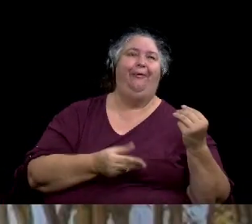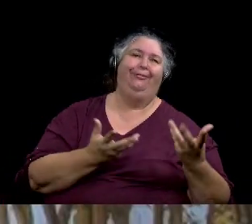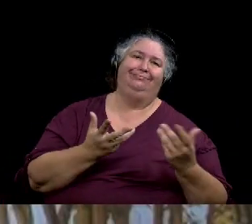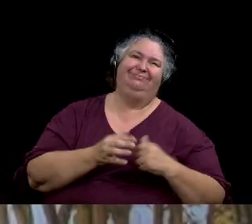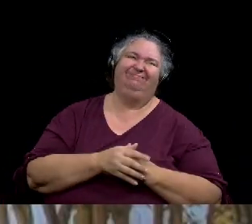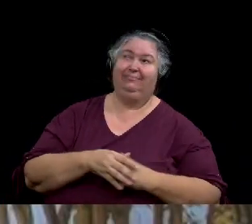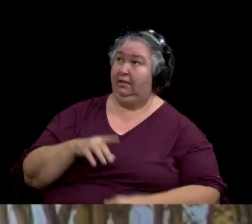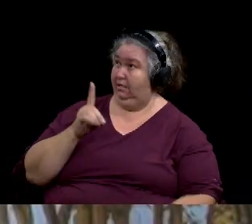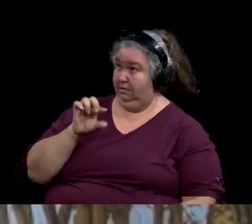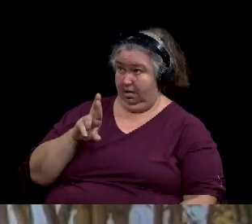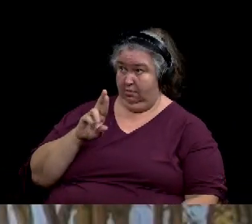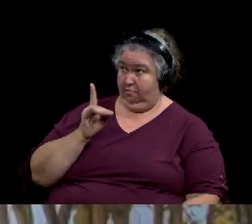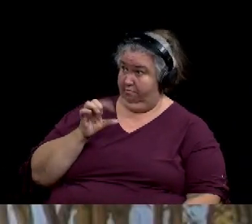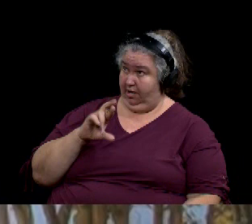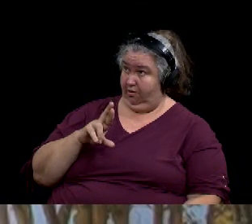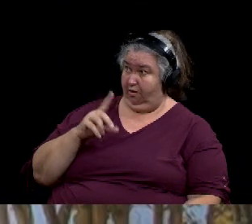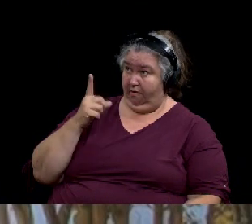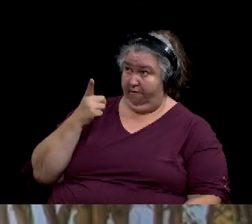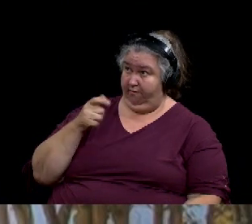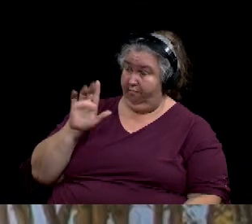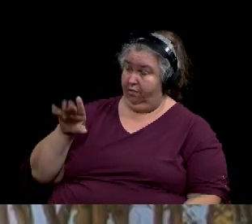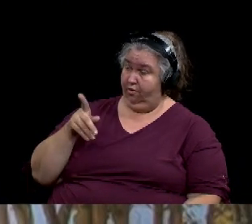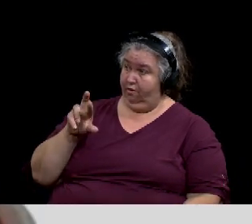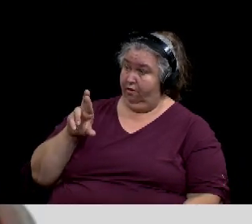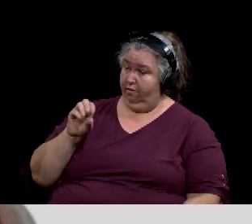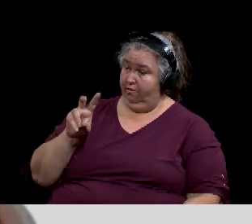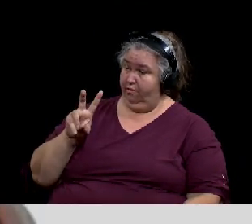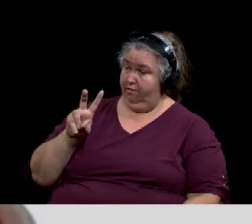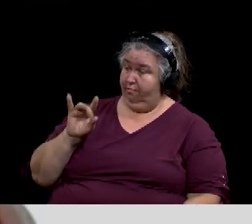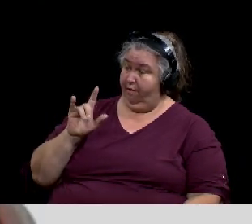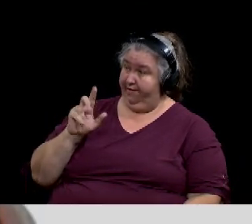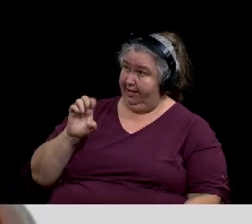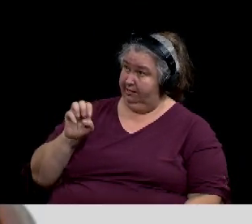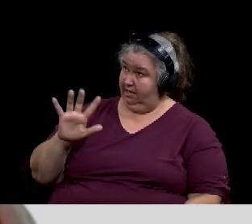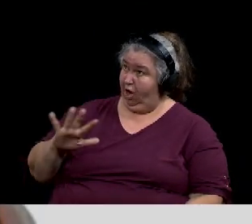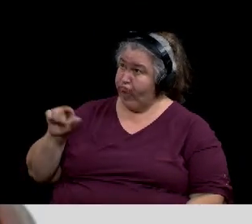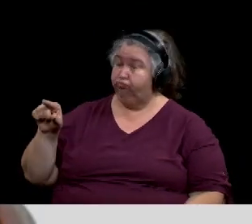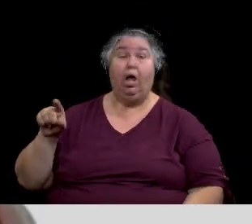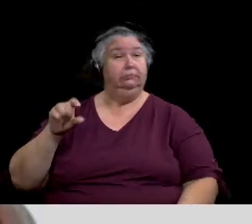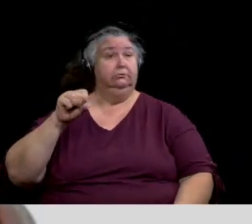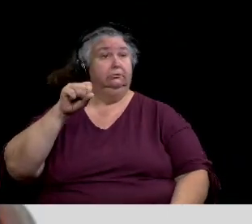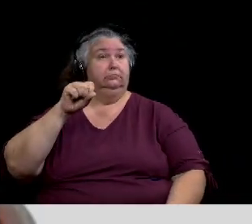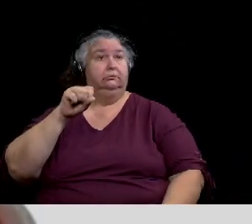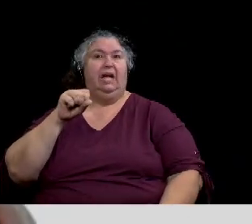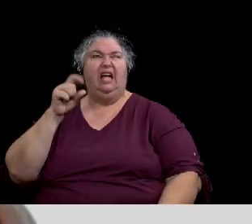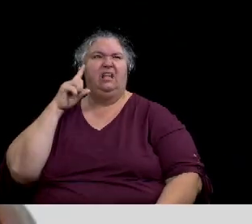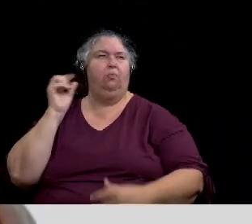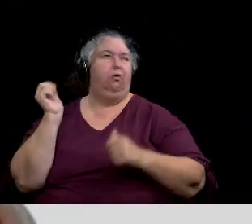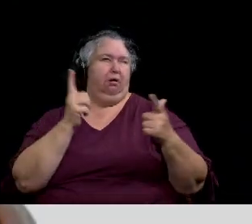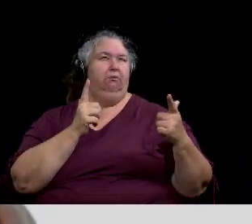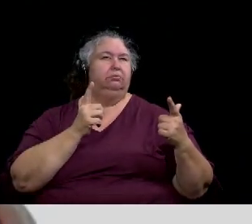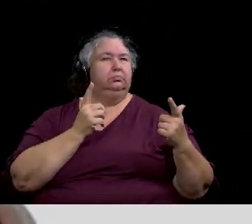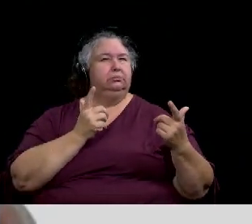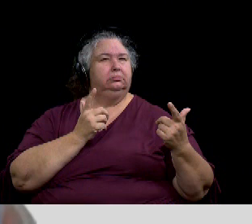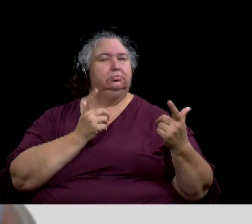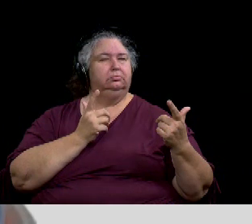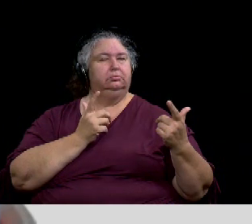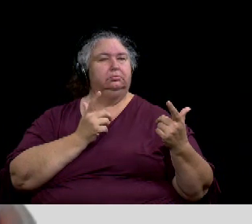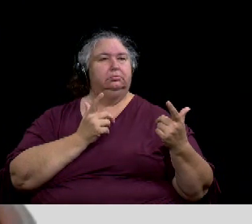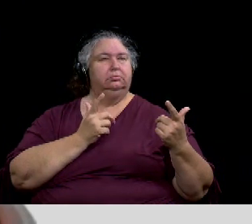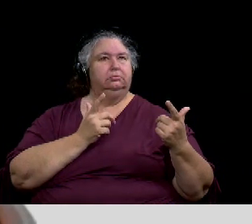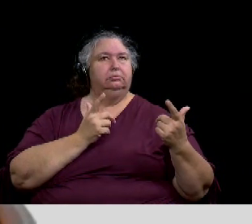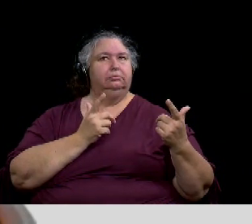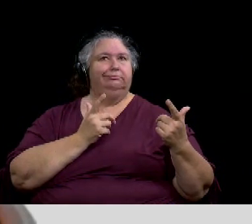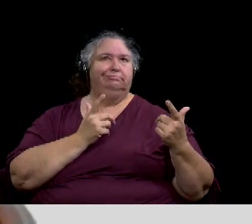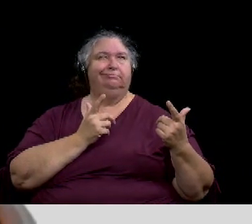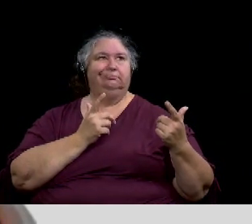speak to it from Providence Point? Yes, sir. So I think we all had the opportunity to flex